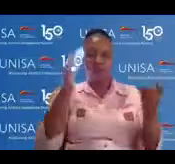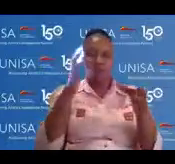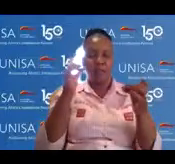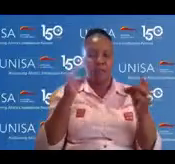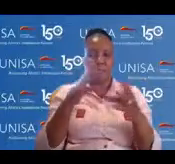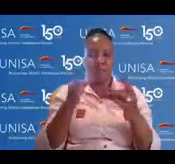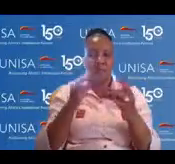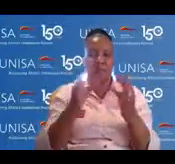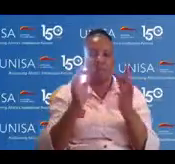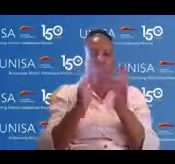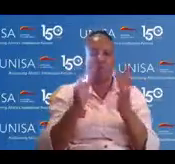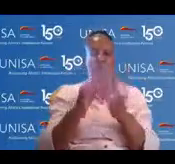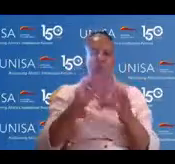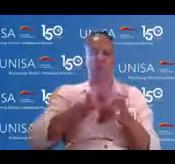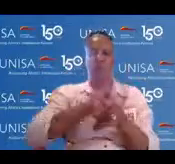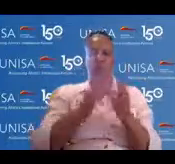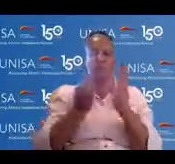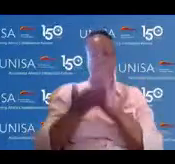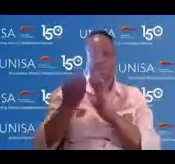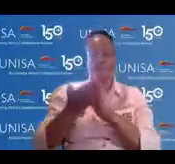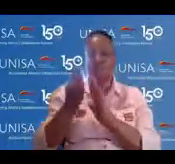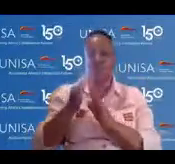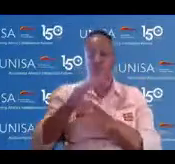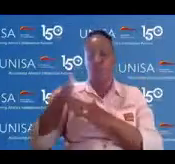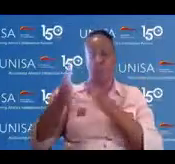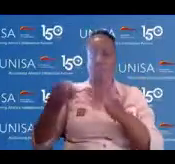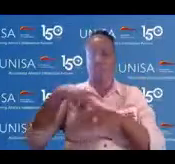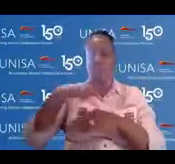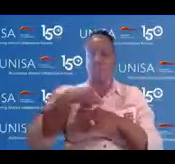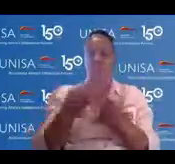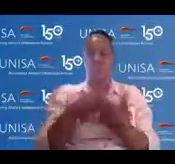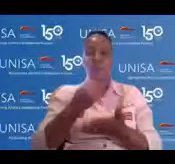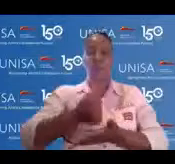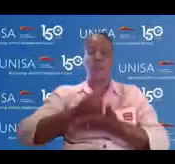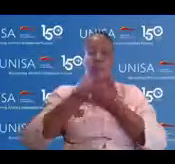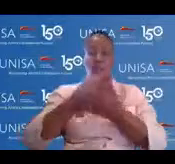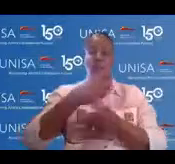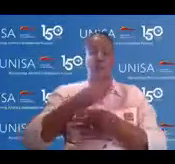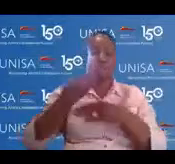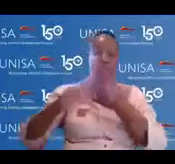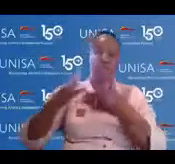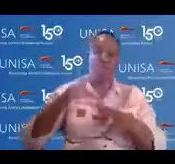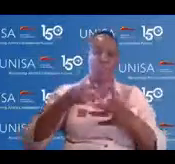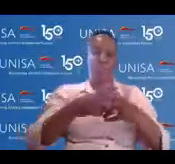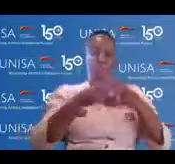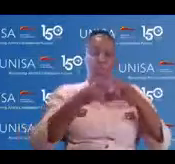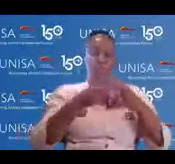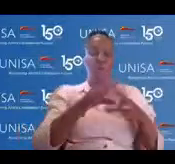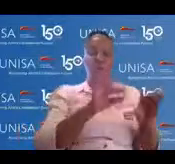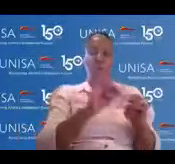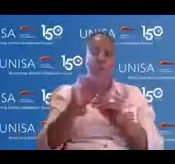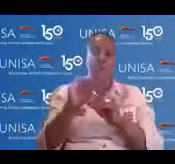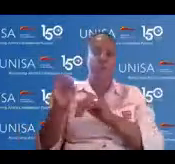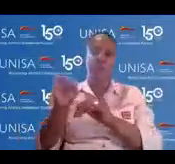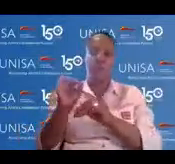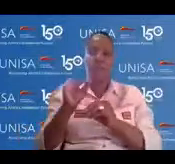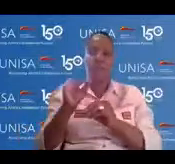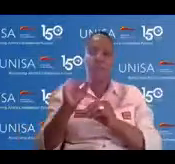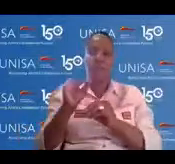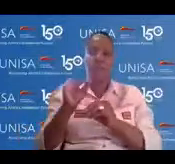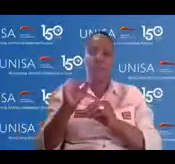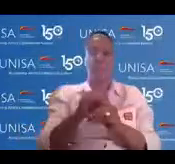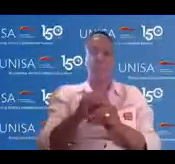it on our end. This will help to prevent difficulties or delays in verifying your identity. If